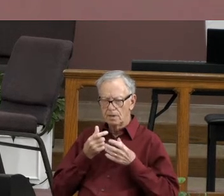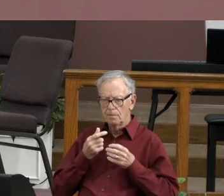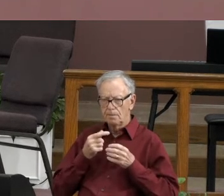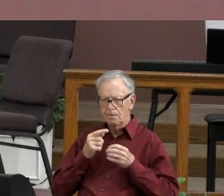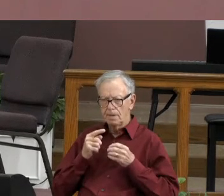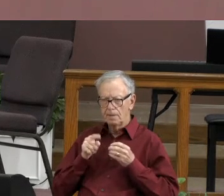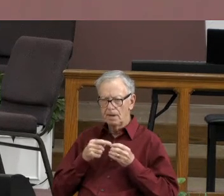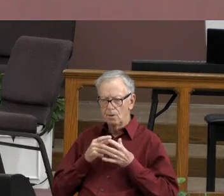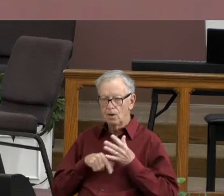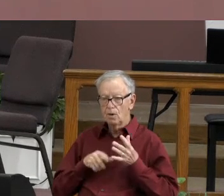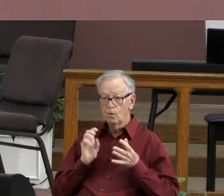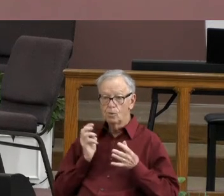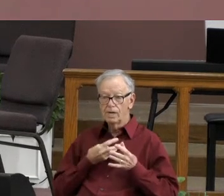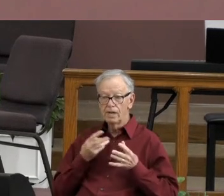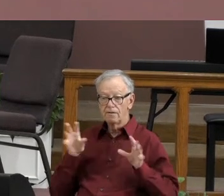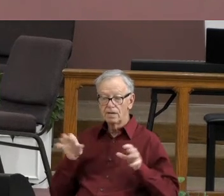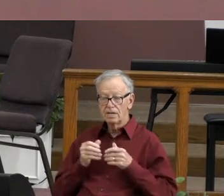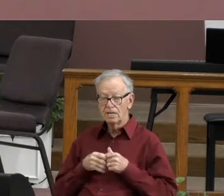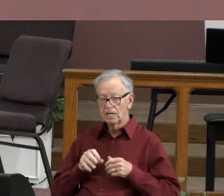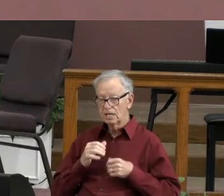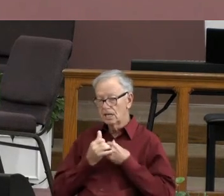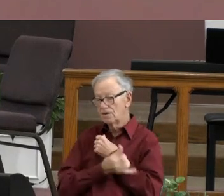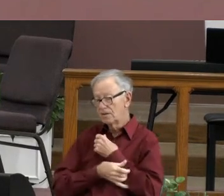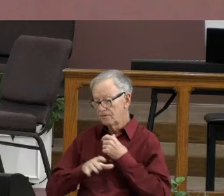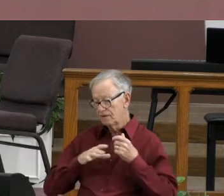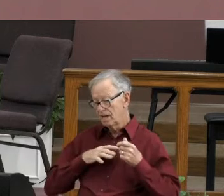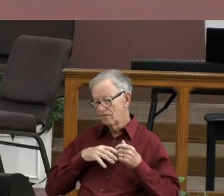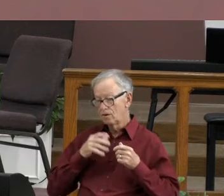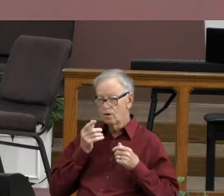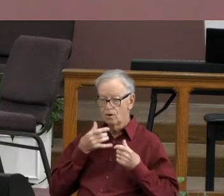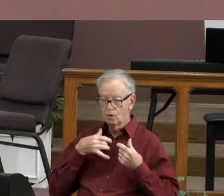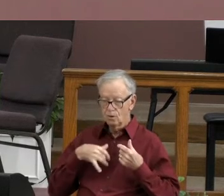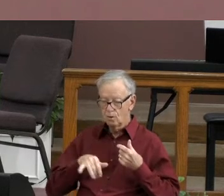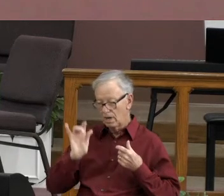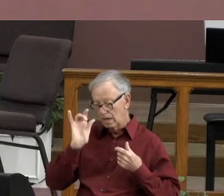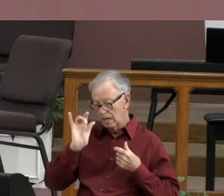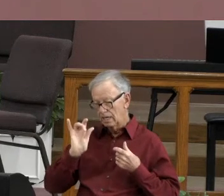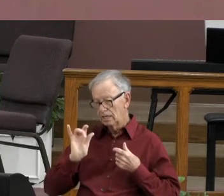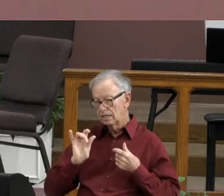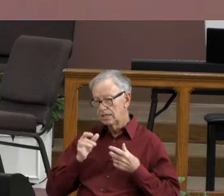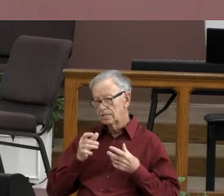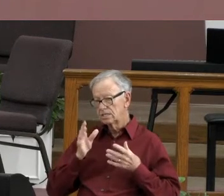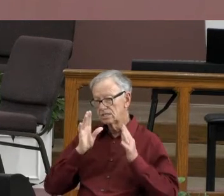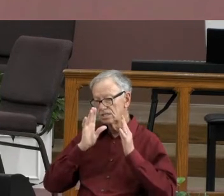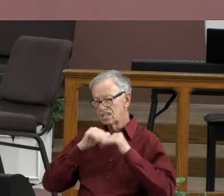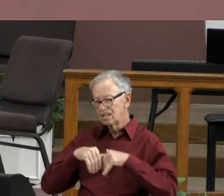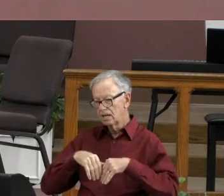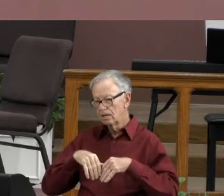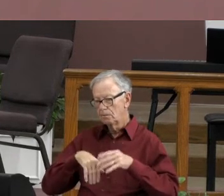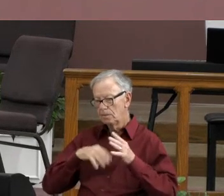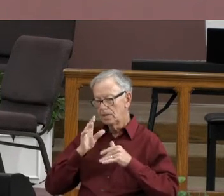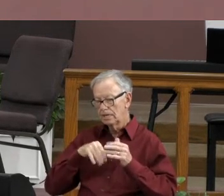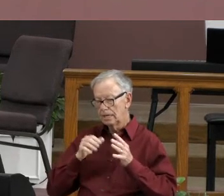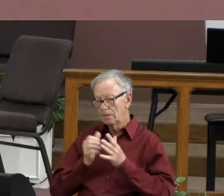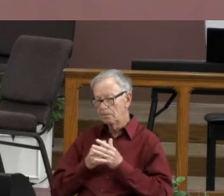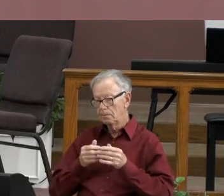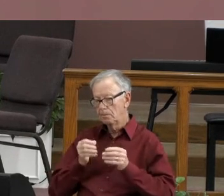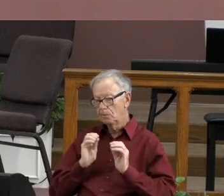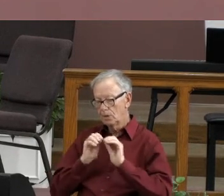So yeah, this country's been fine for a while, but let's tear it down and let's us rebuild it and we, you know, put our name on